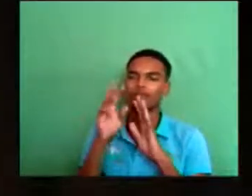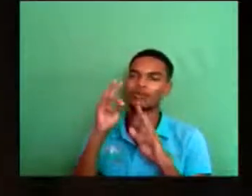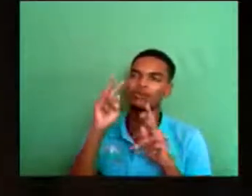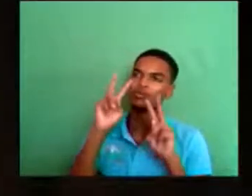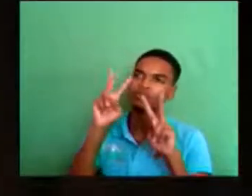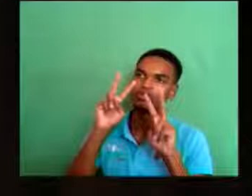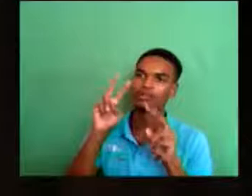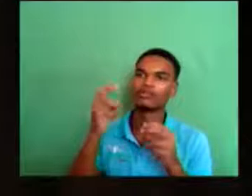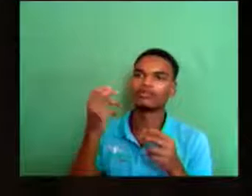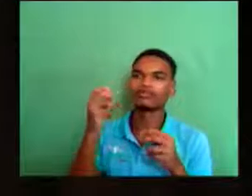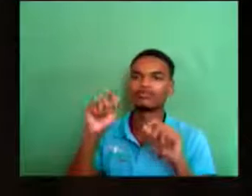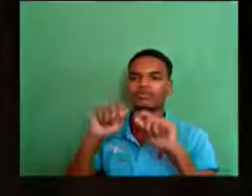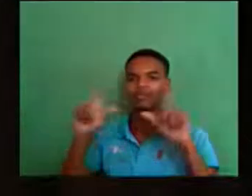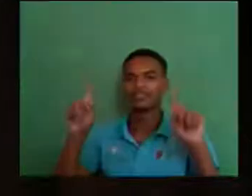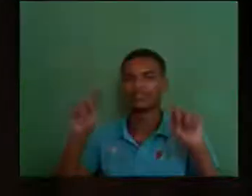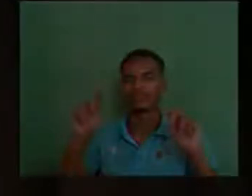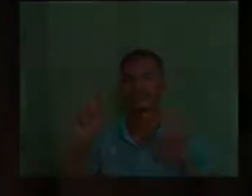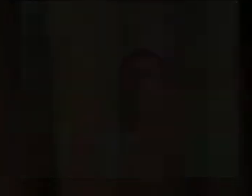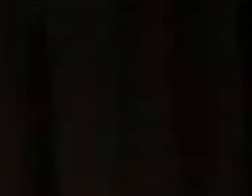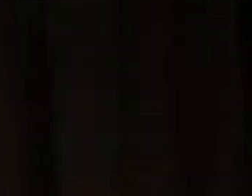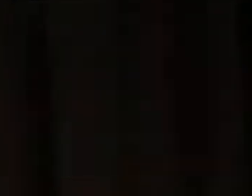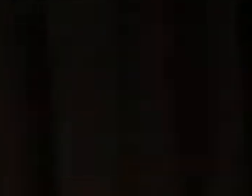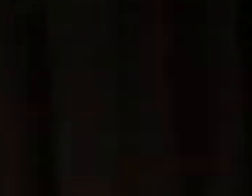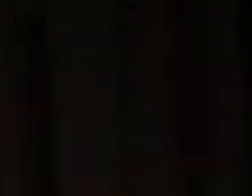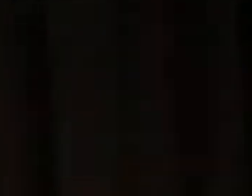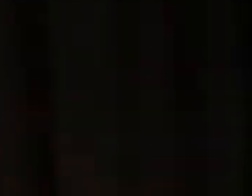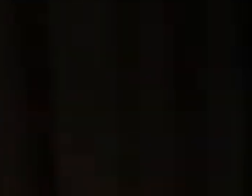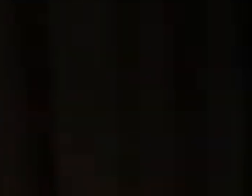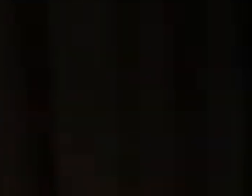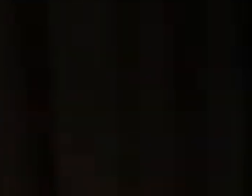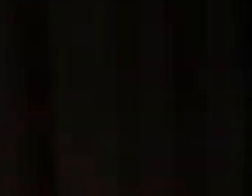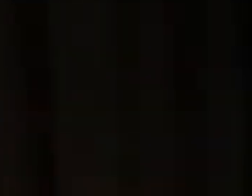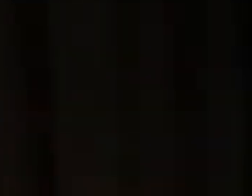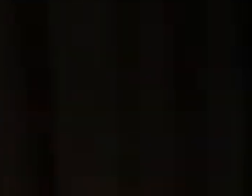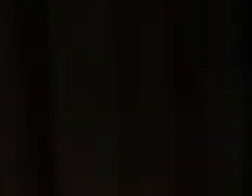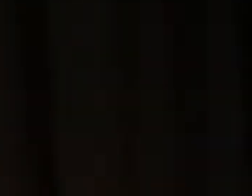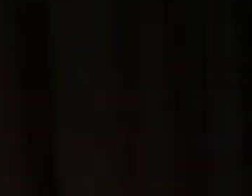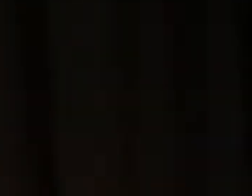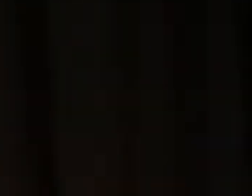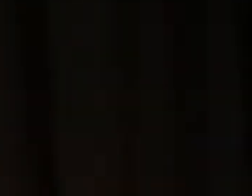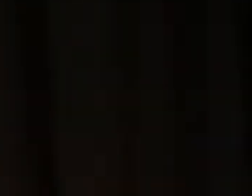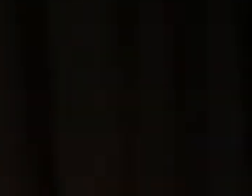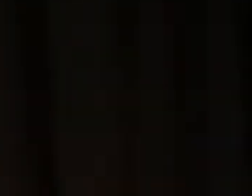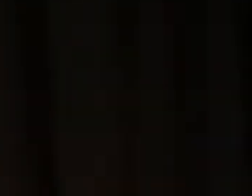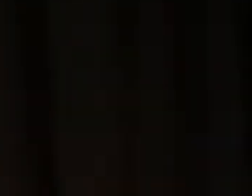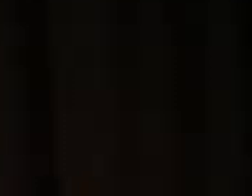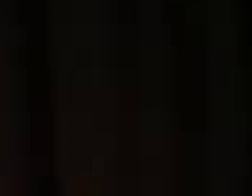to then roll out a new standard. And where we stand in the United States is we're